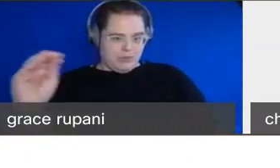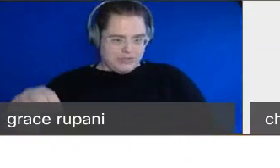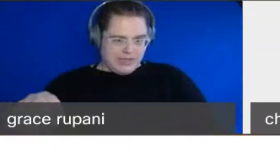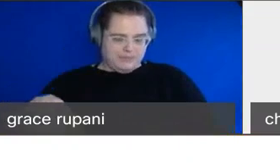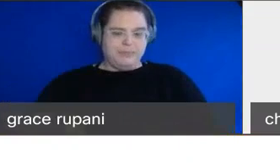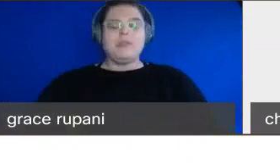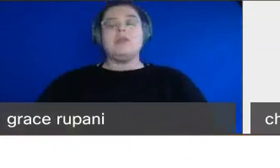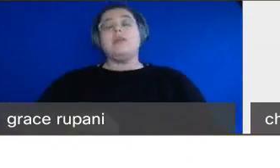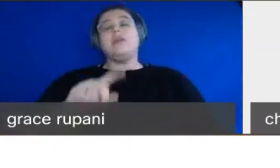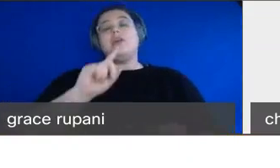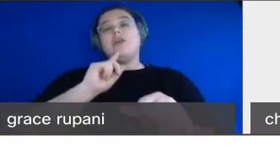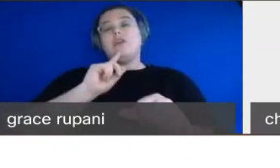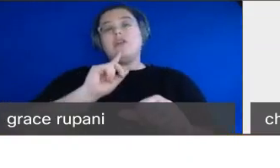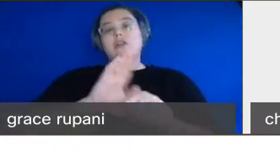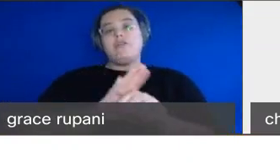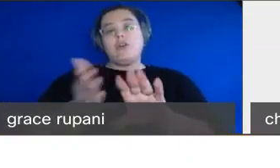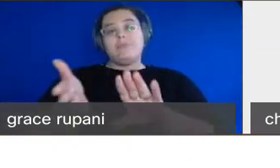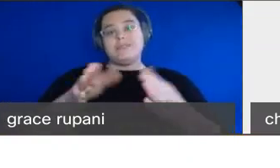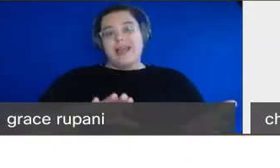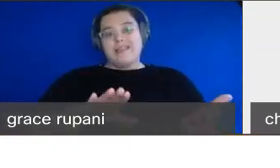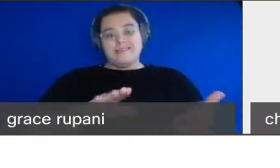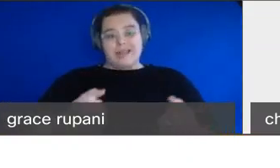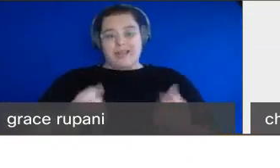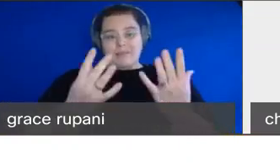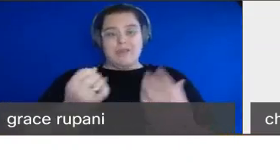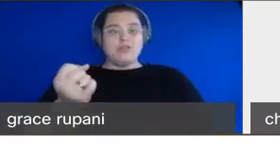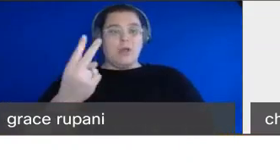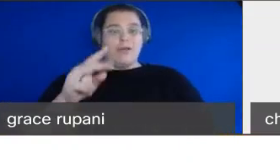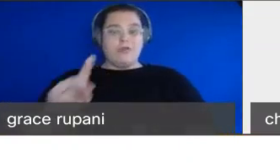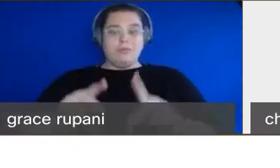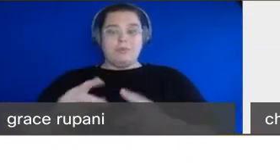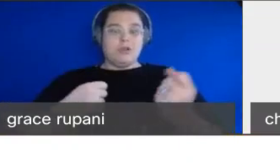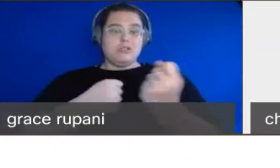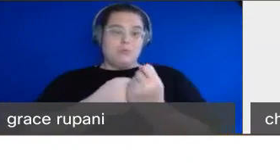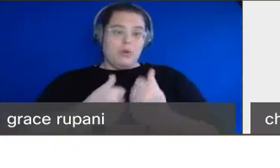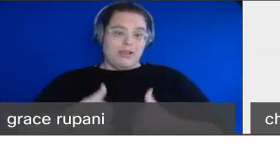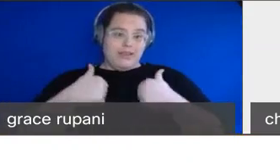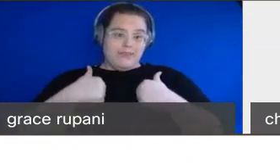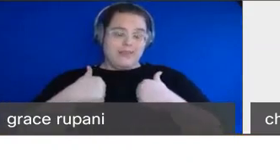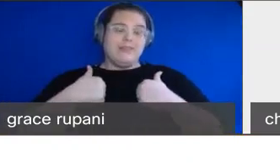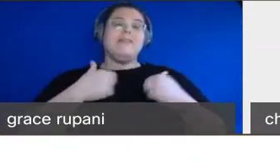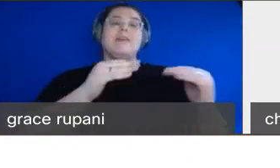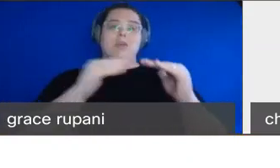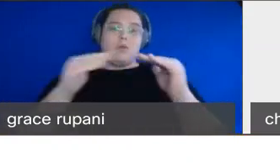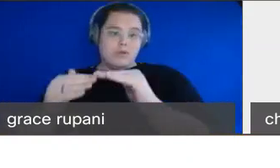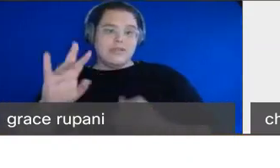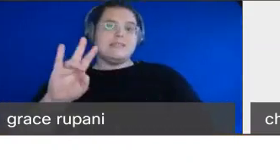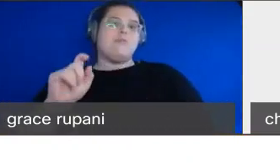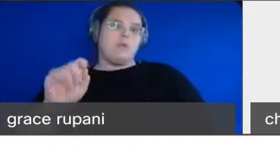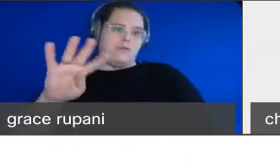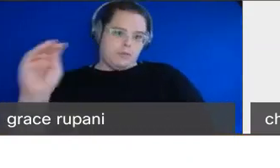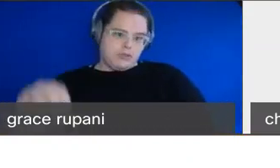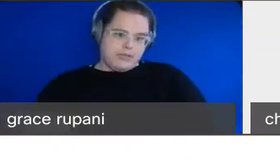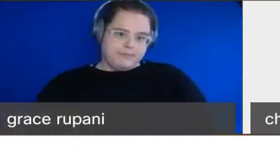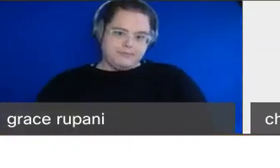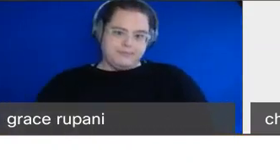COVID deaths of 12 people in supported living, that's 7.4%. And then overall, amongst